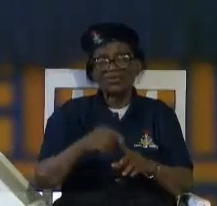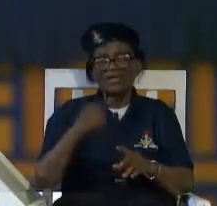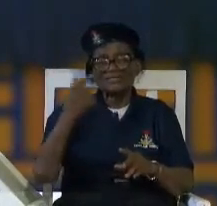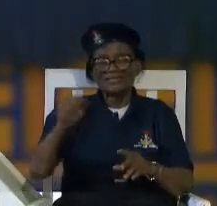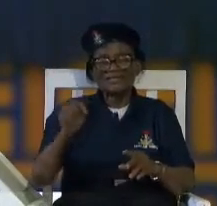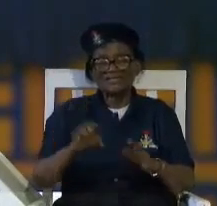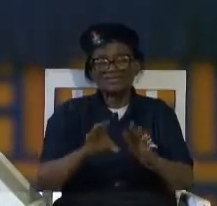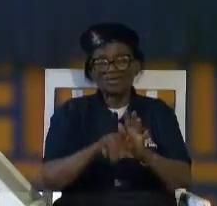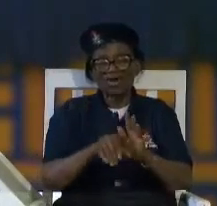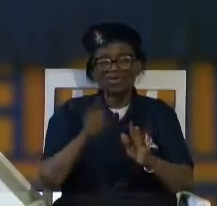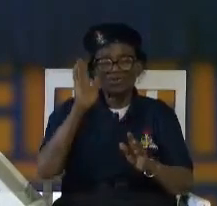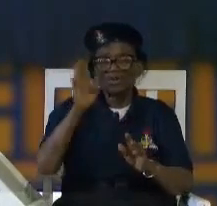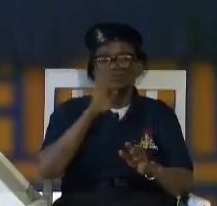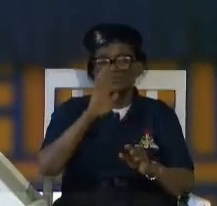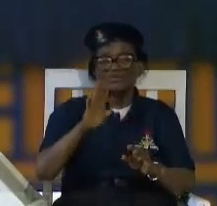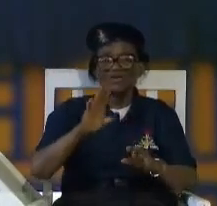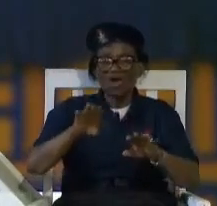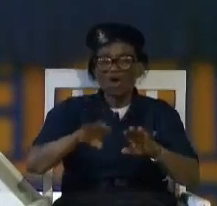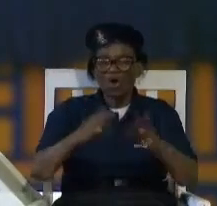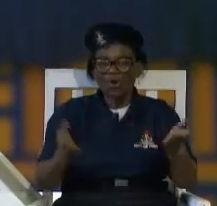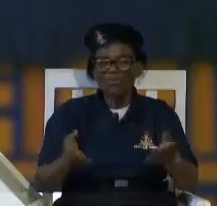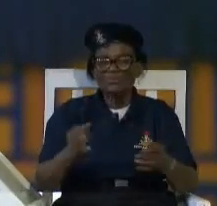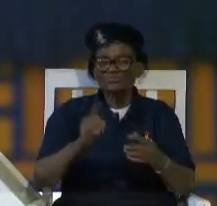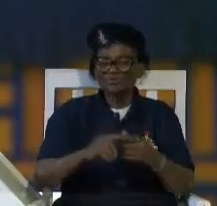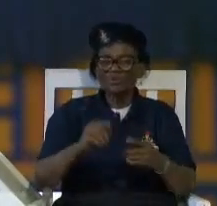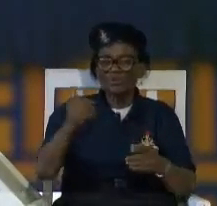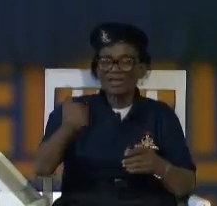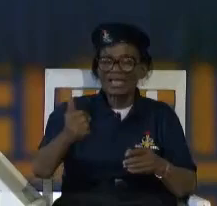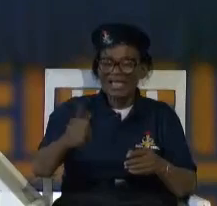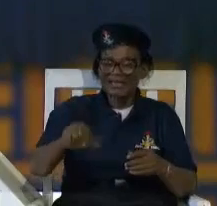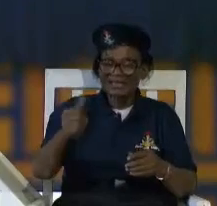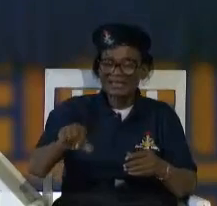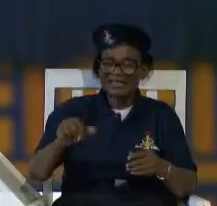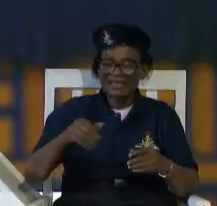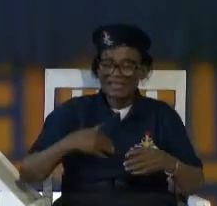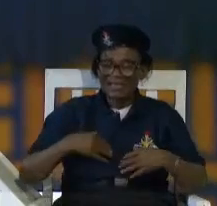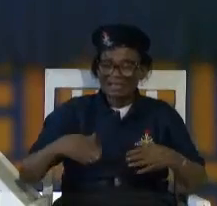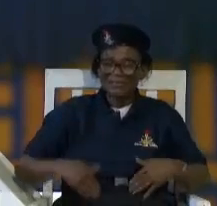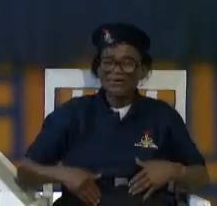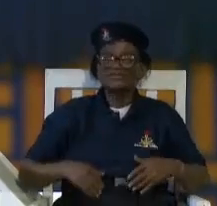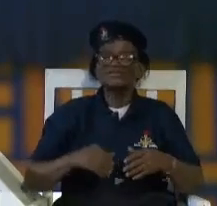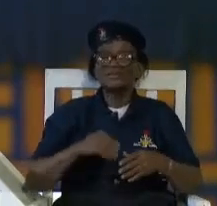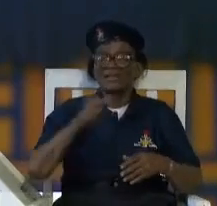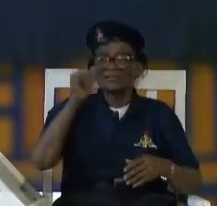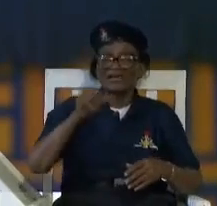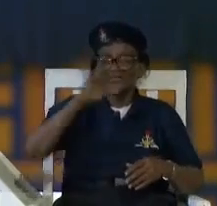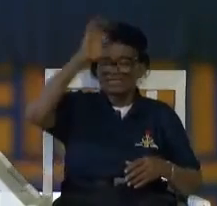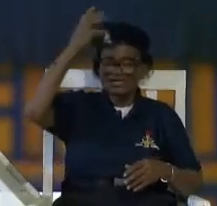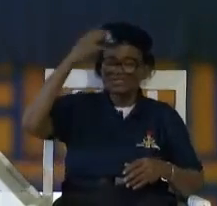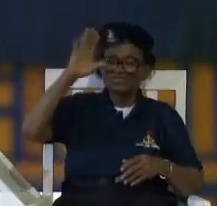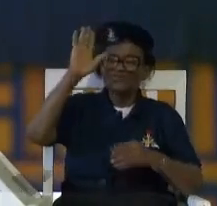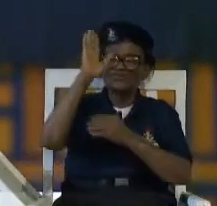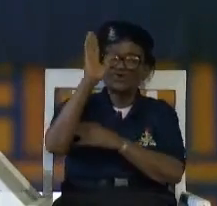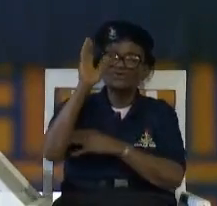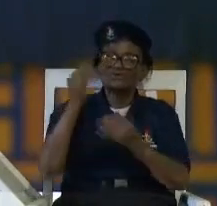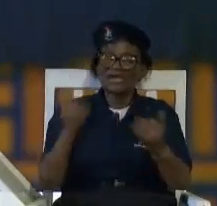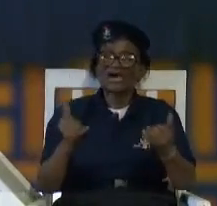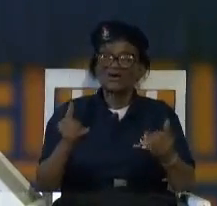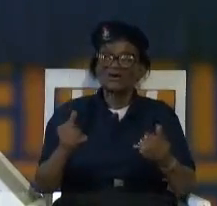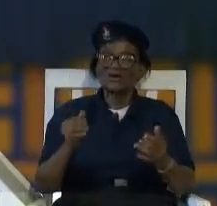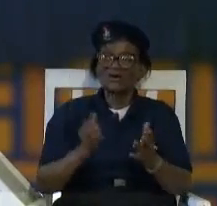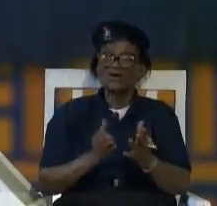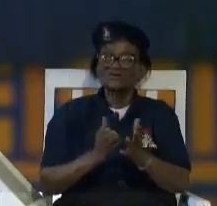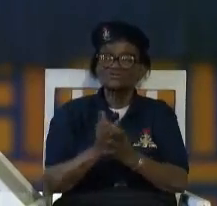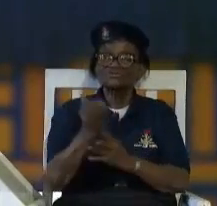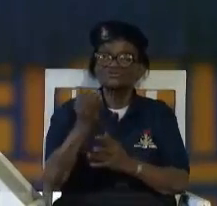Or like By the grace of God now, through the